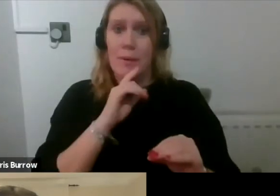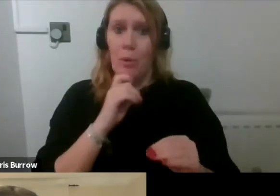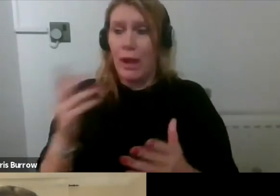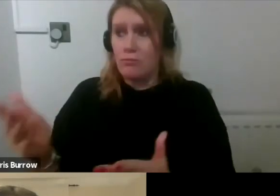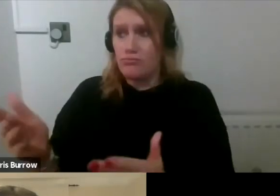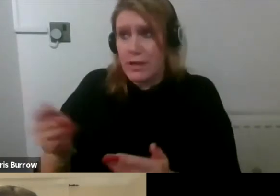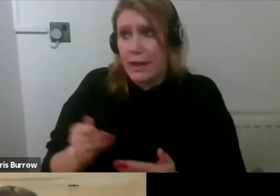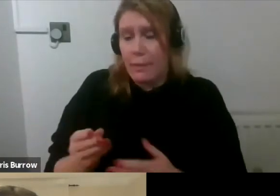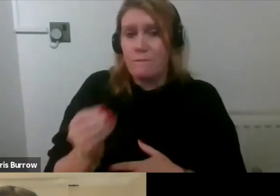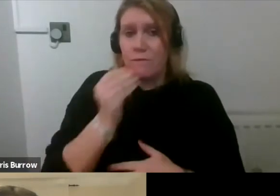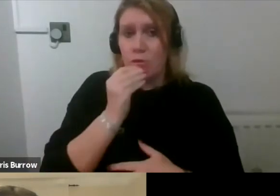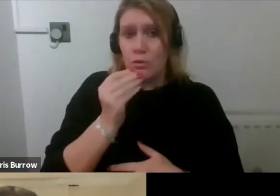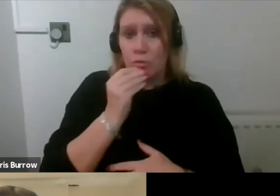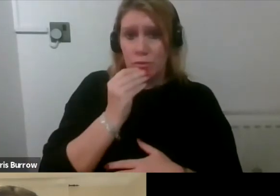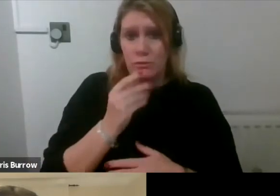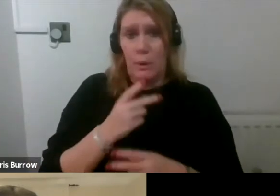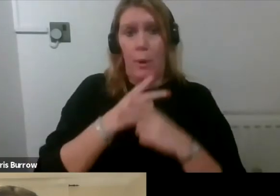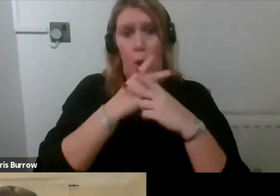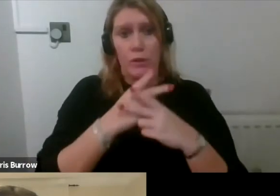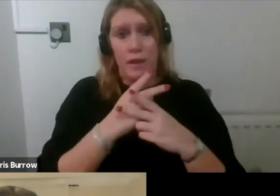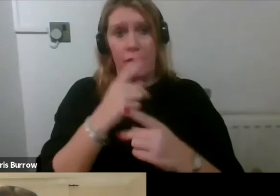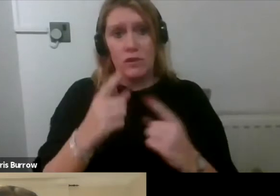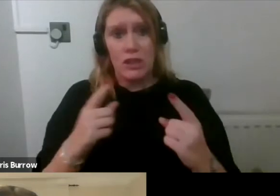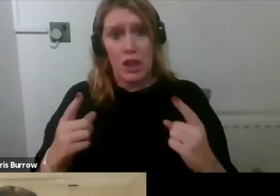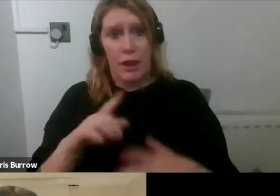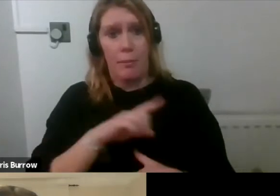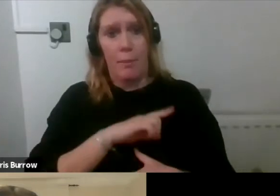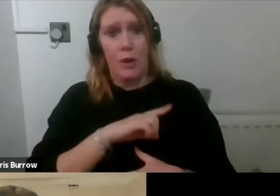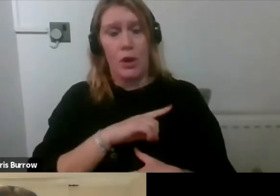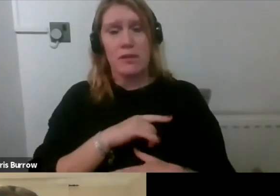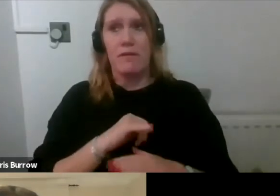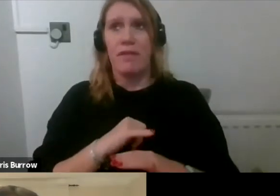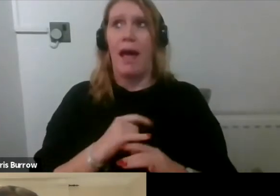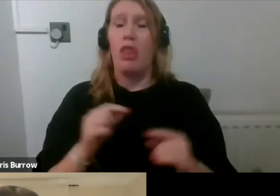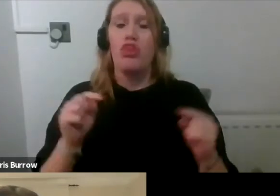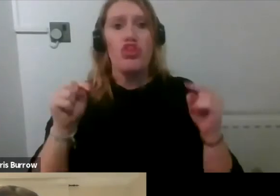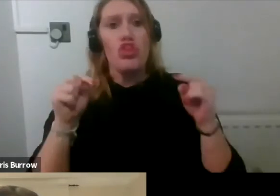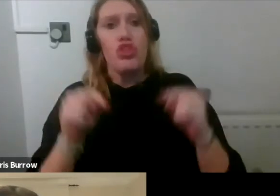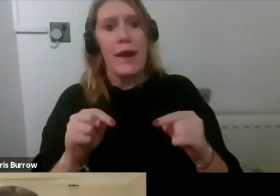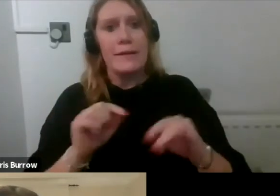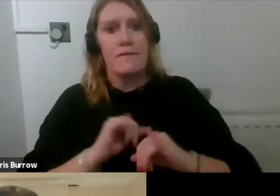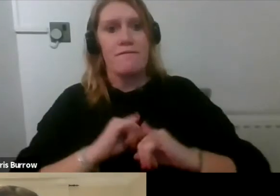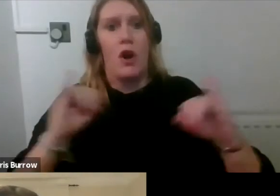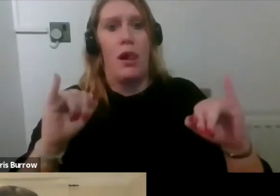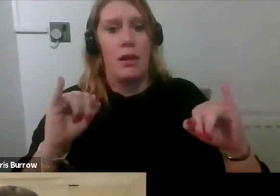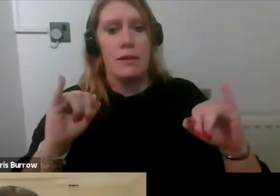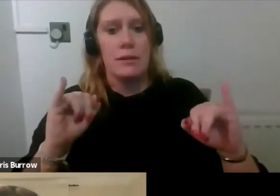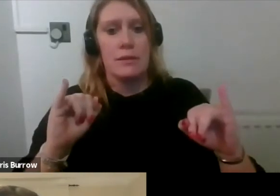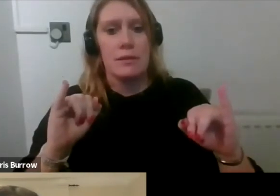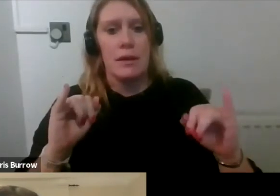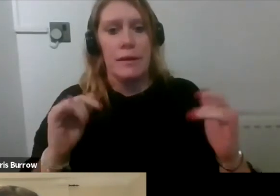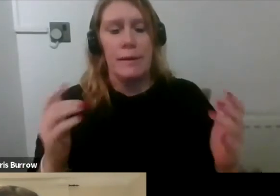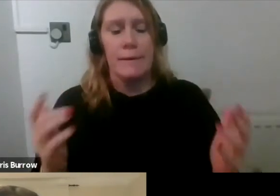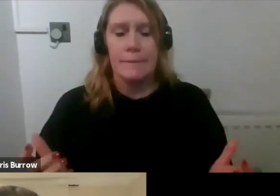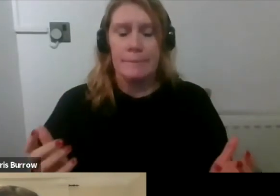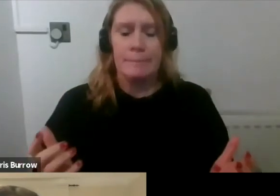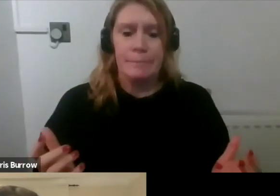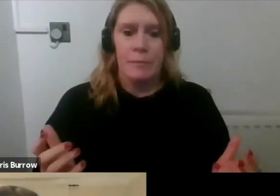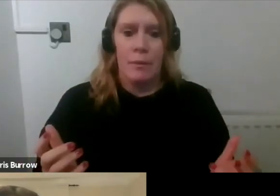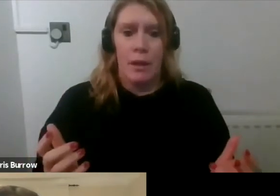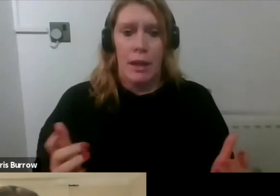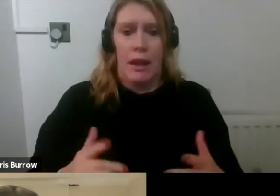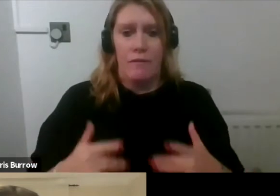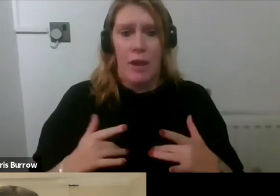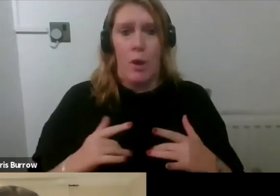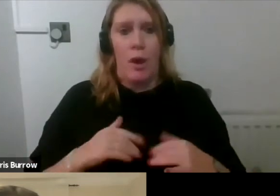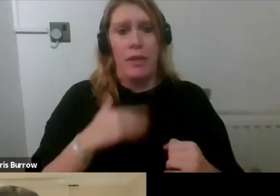after each other, but because of the threat of violence. And I think, we've seen, I think in the last 10 years, when we've